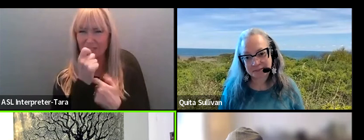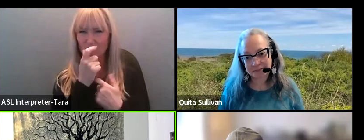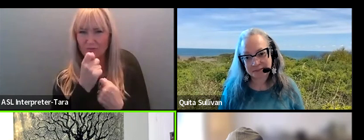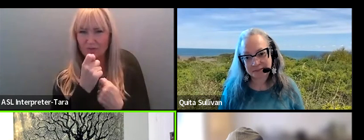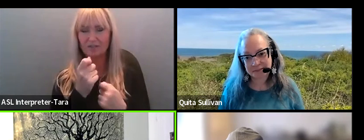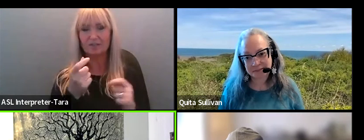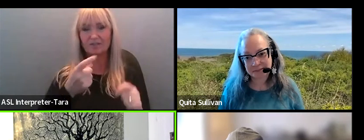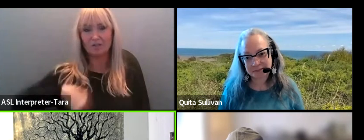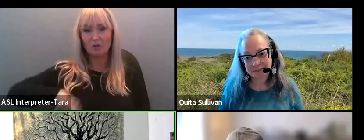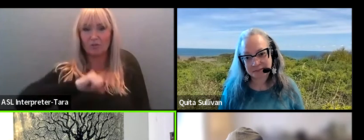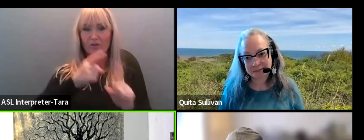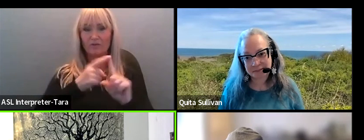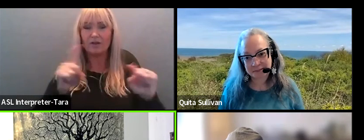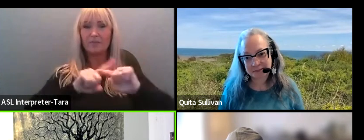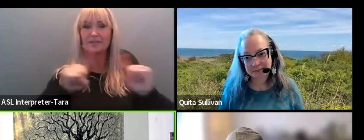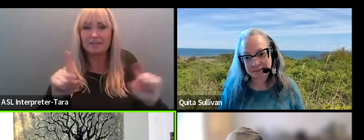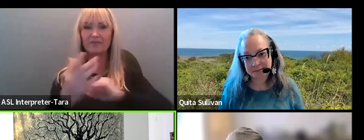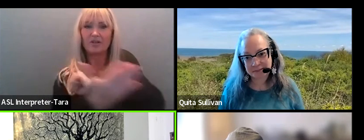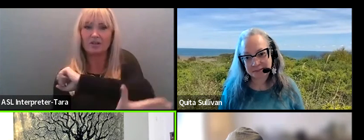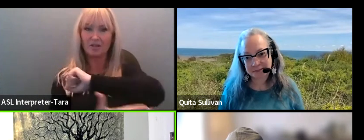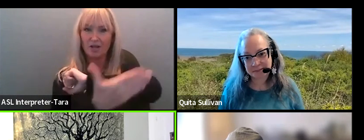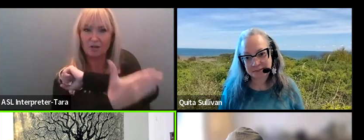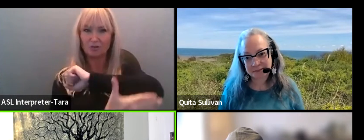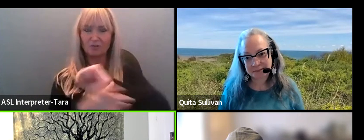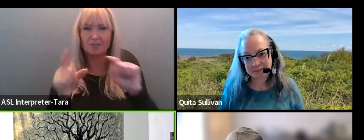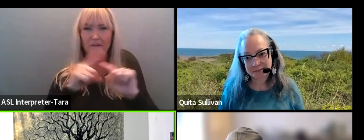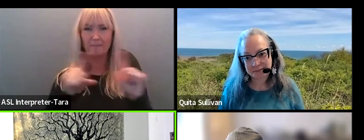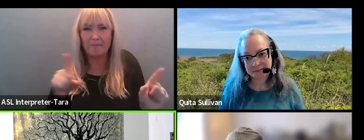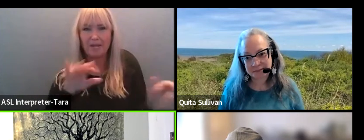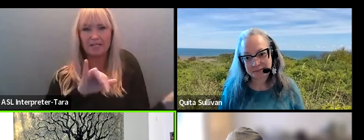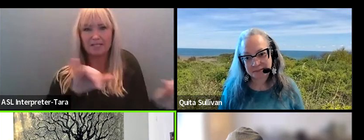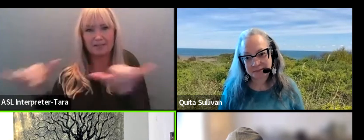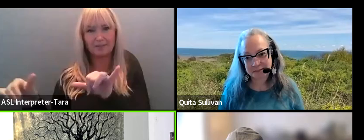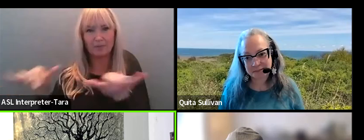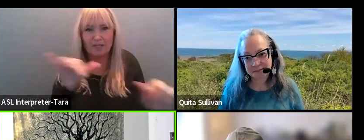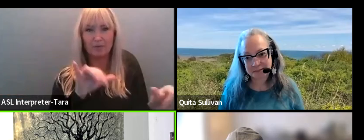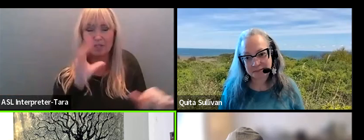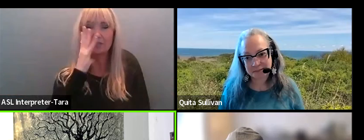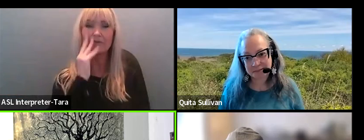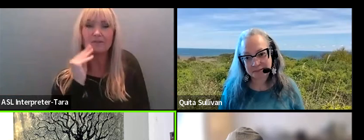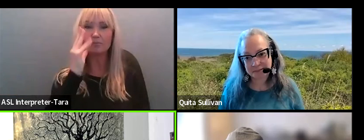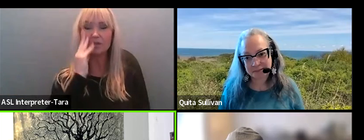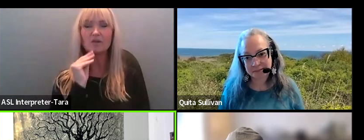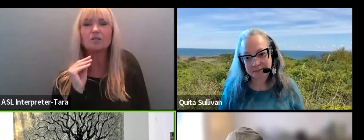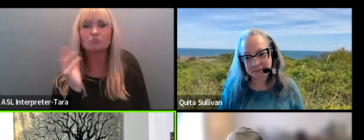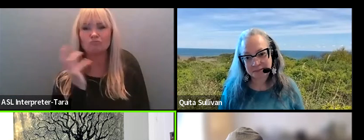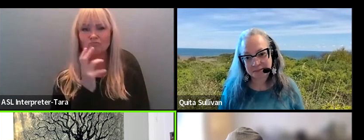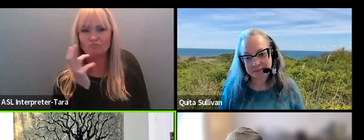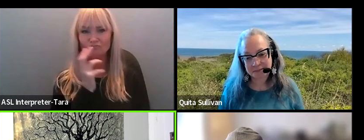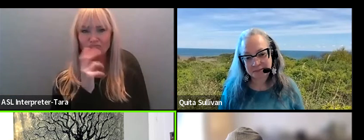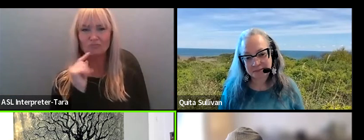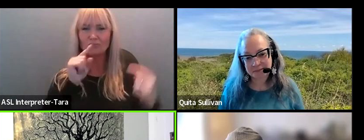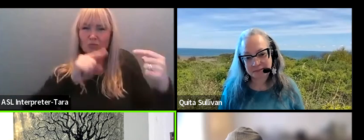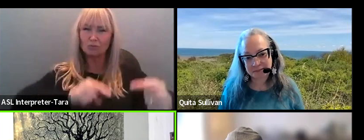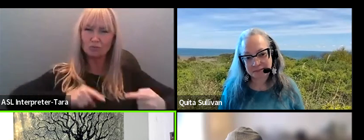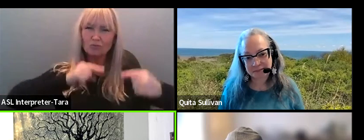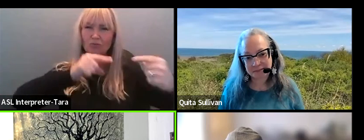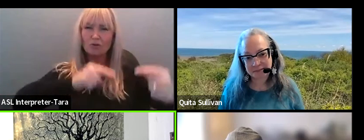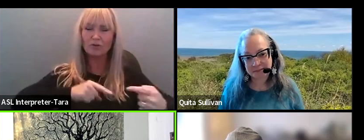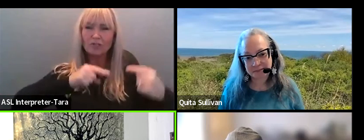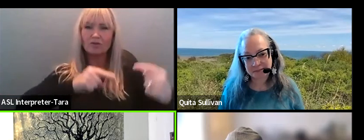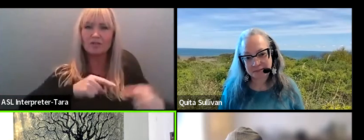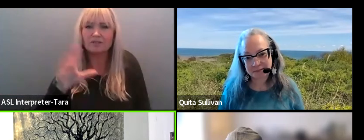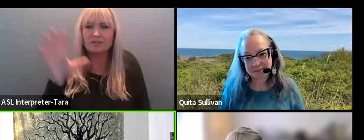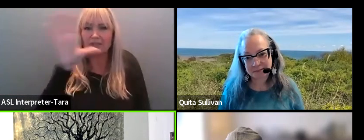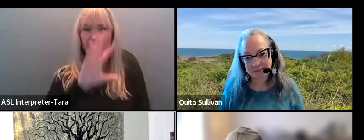different countries. The similarities of experiences, the struggles of African